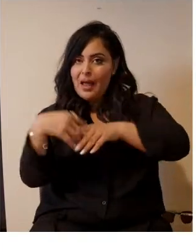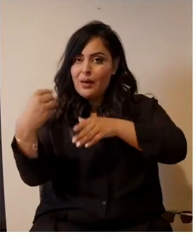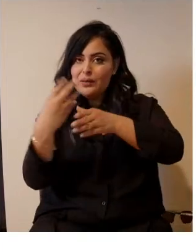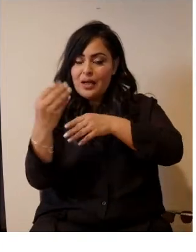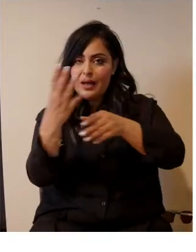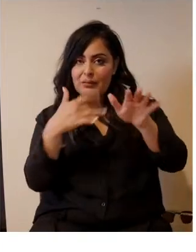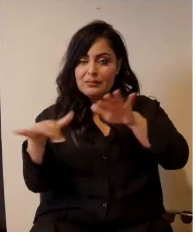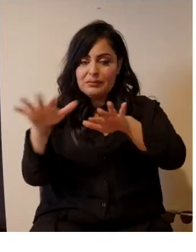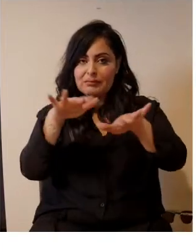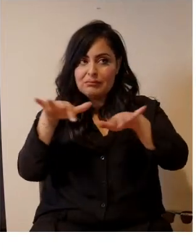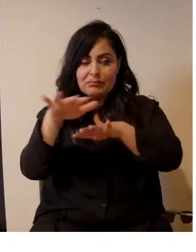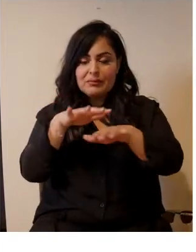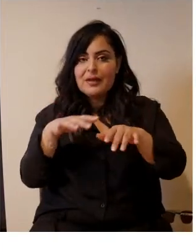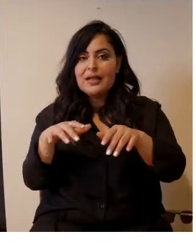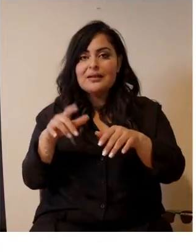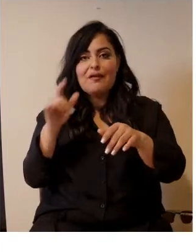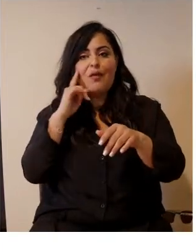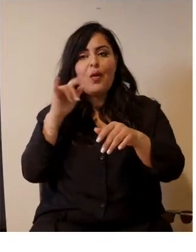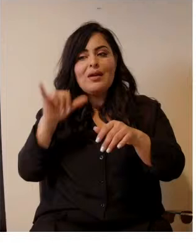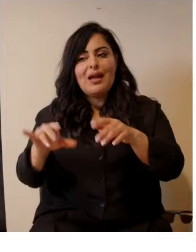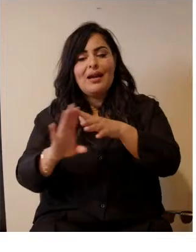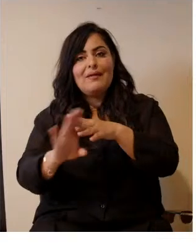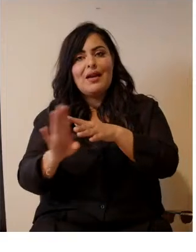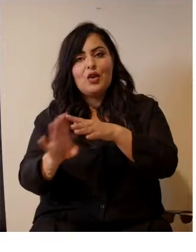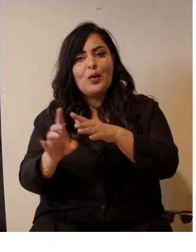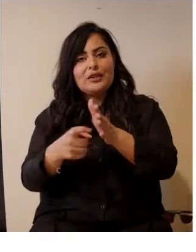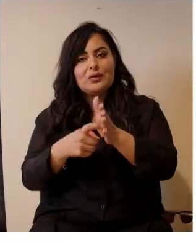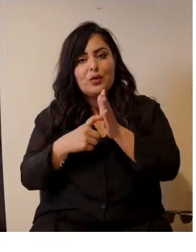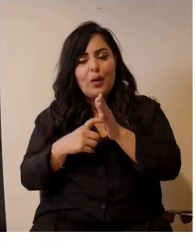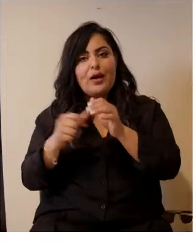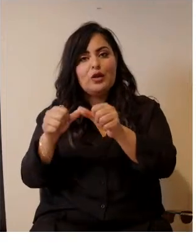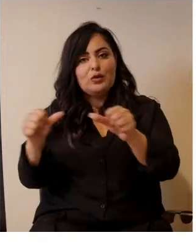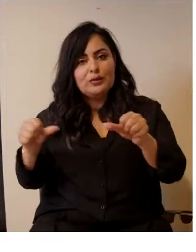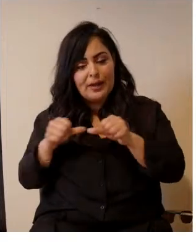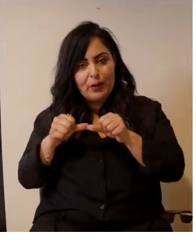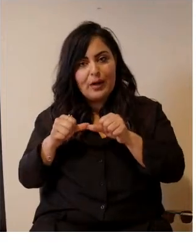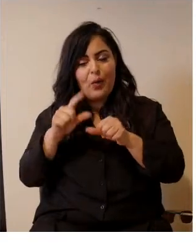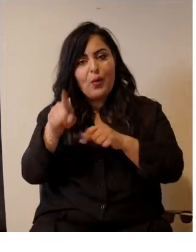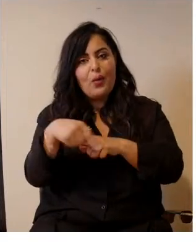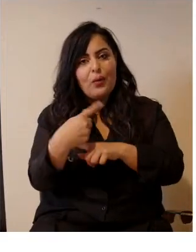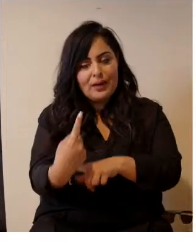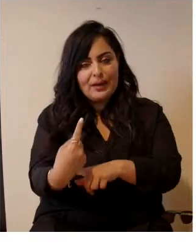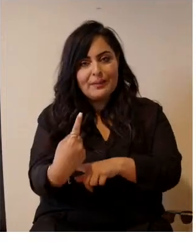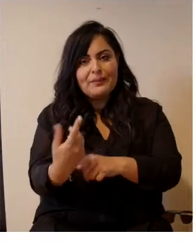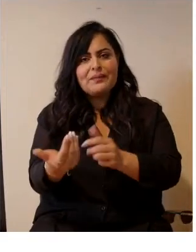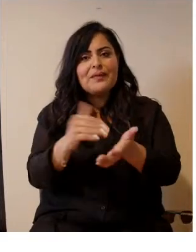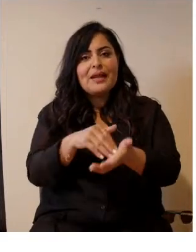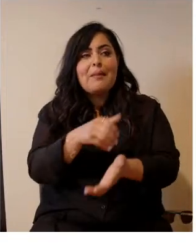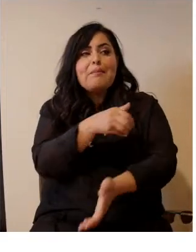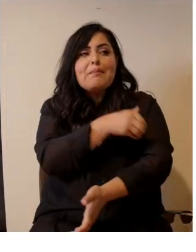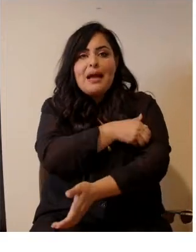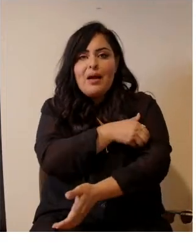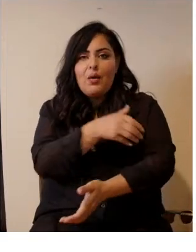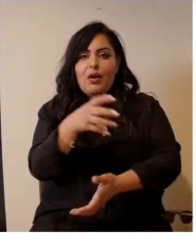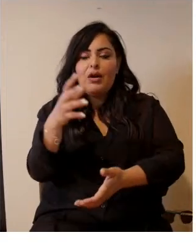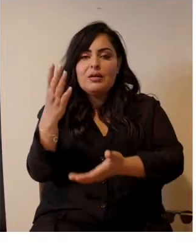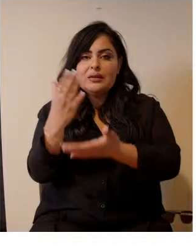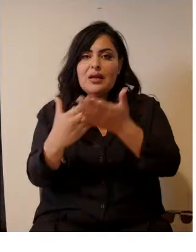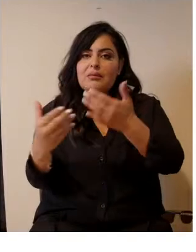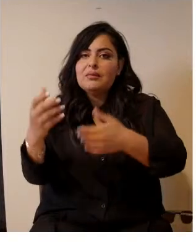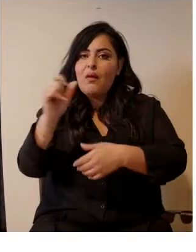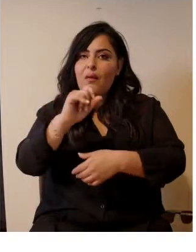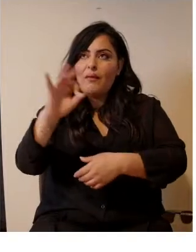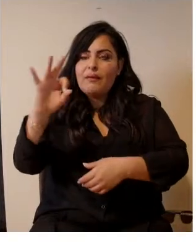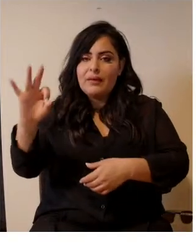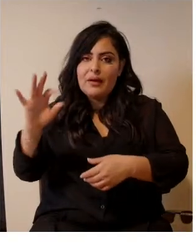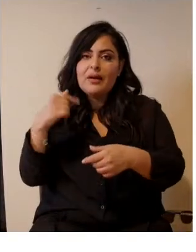that evacuation zone. I know there are power outages throughout Altadena in the certain areas. We